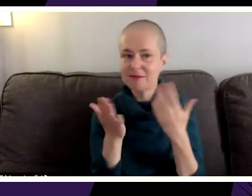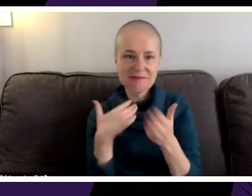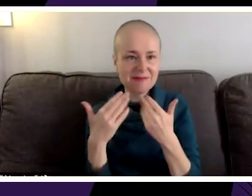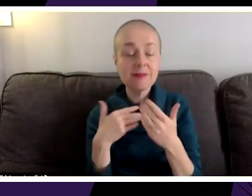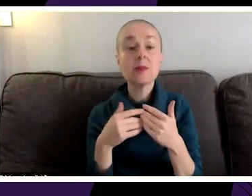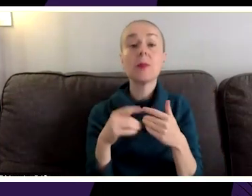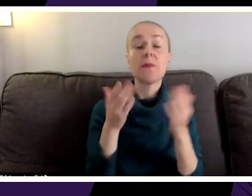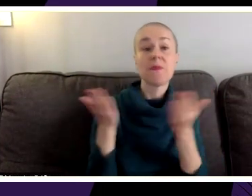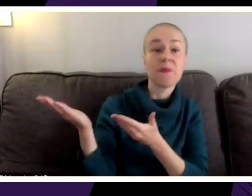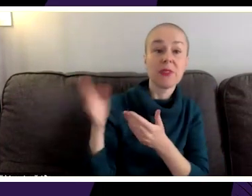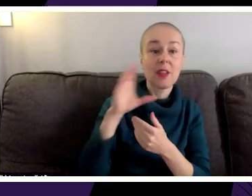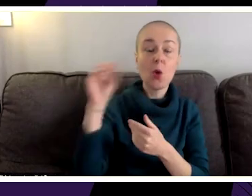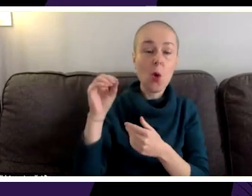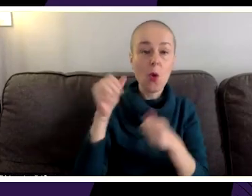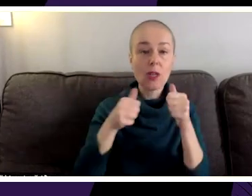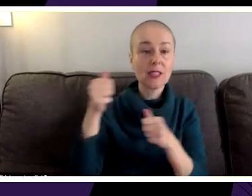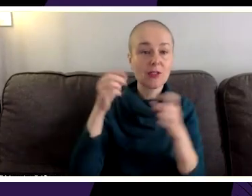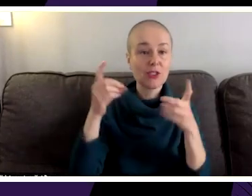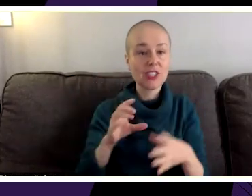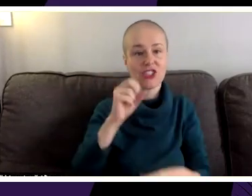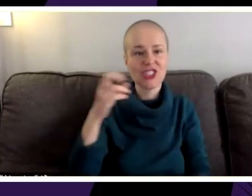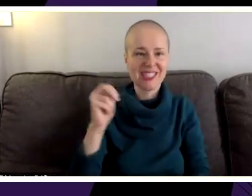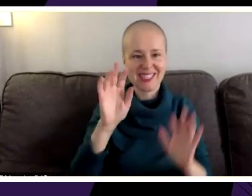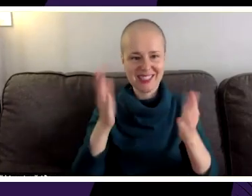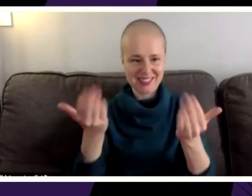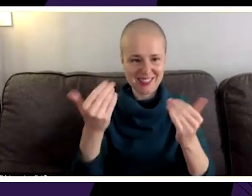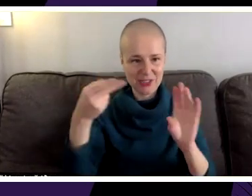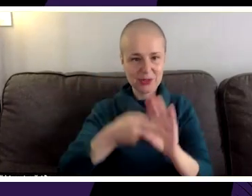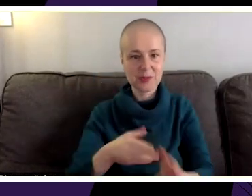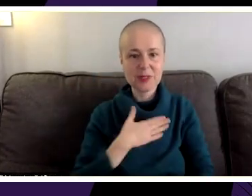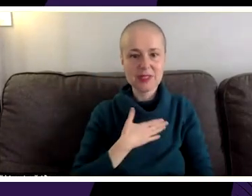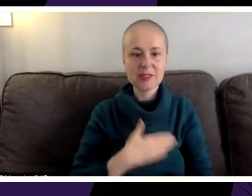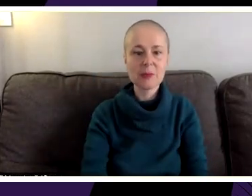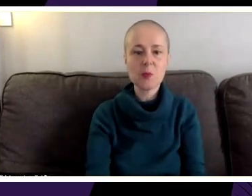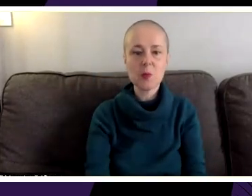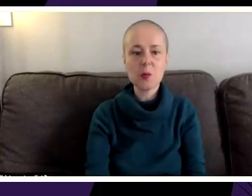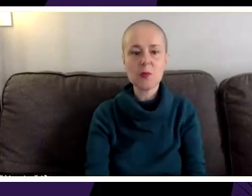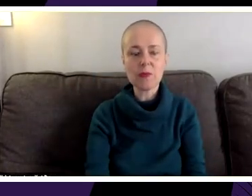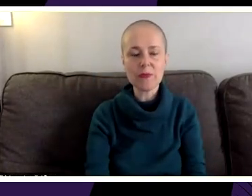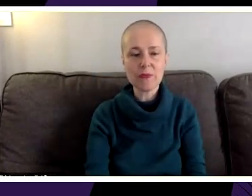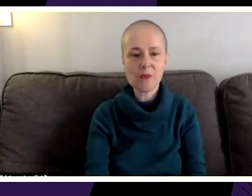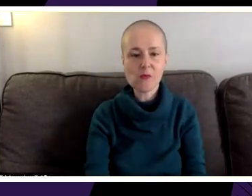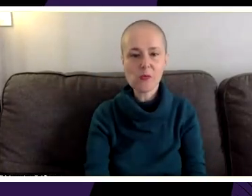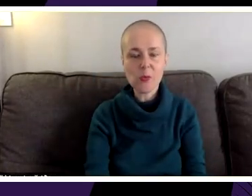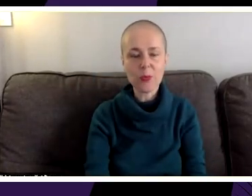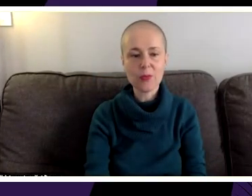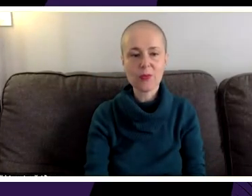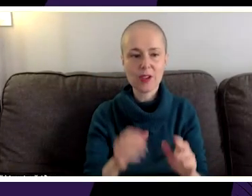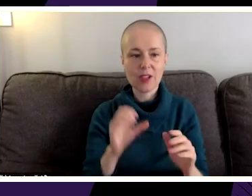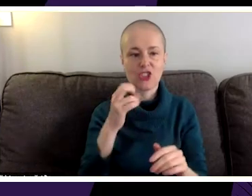co-executive director, Shin. Please come onto the stage. Yeah, so much love. All right, take it away,